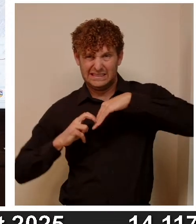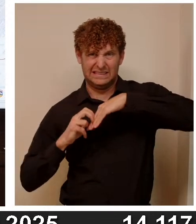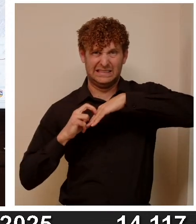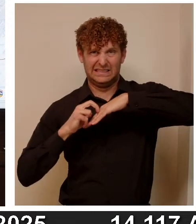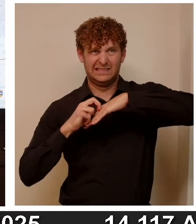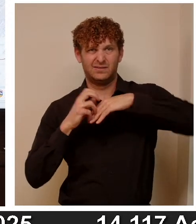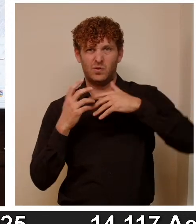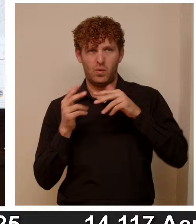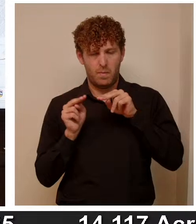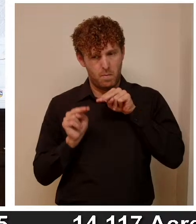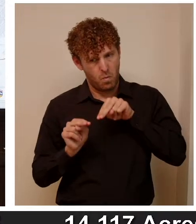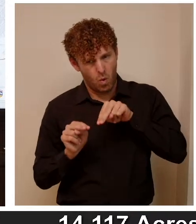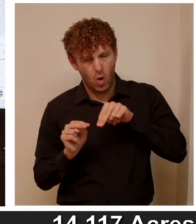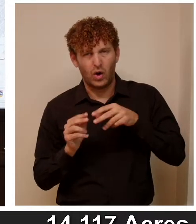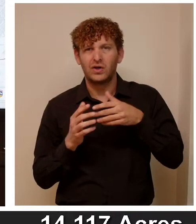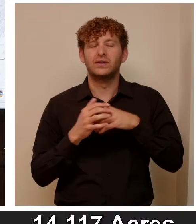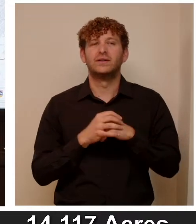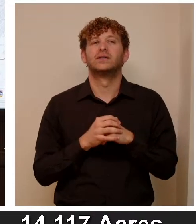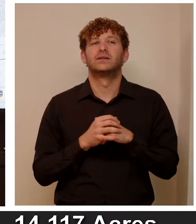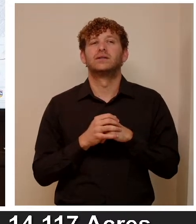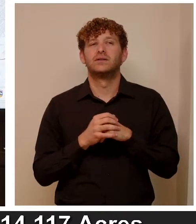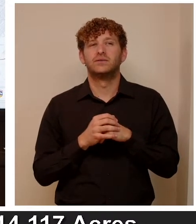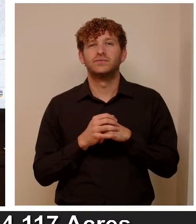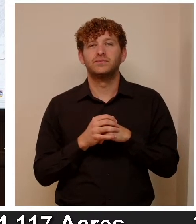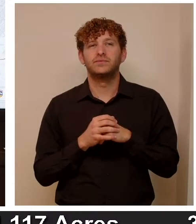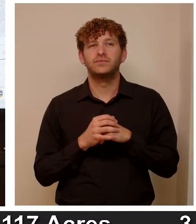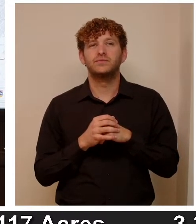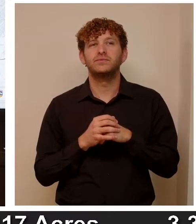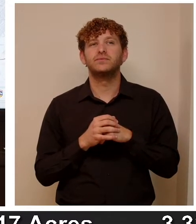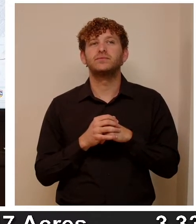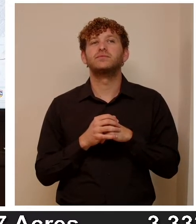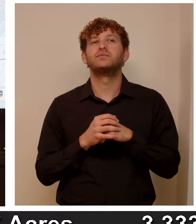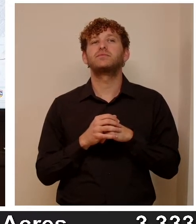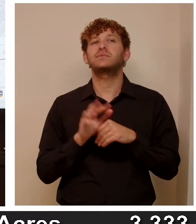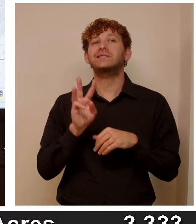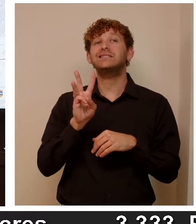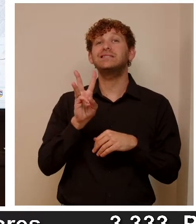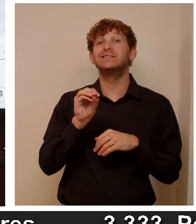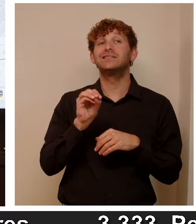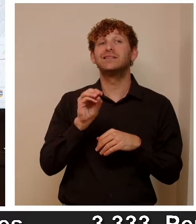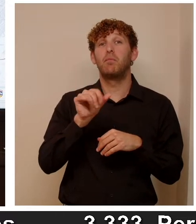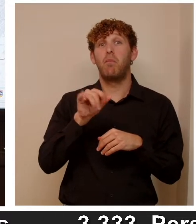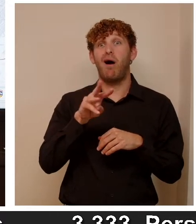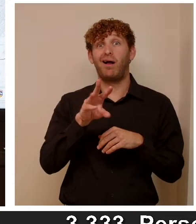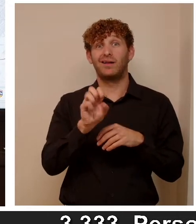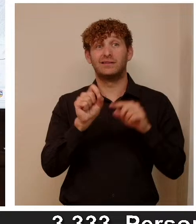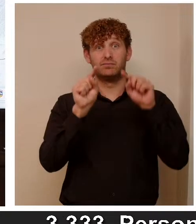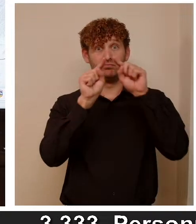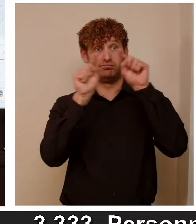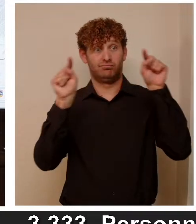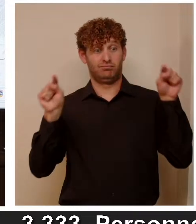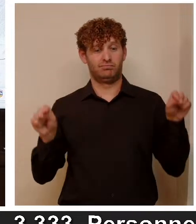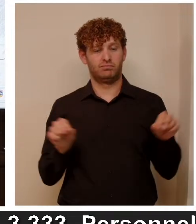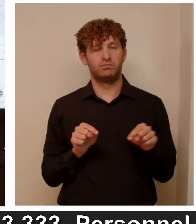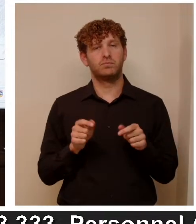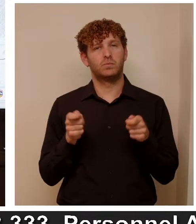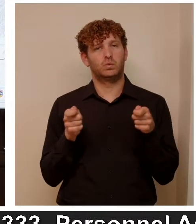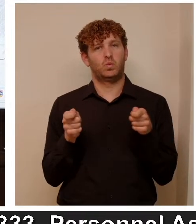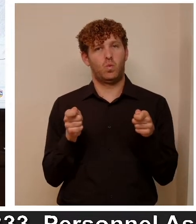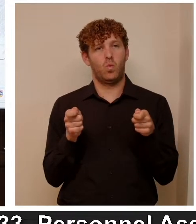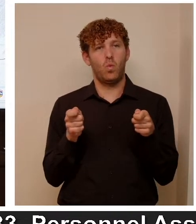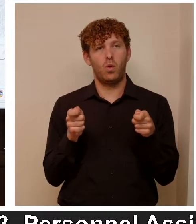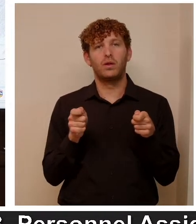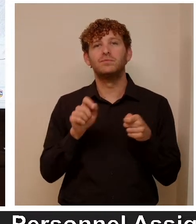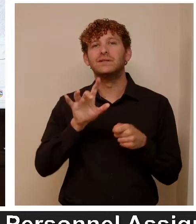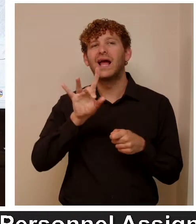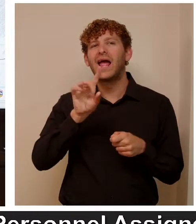area and keeping a watch on that. There's 60 miles of control lines around the fire and 8 miles of